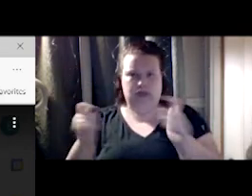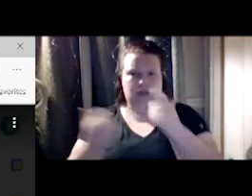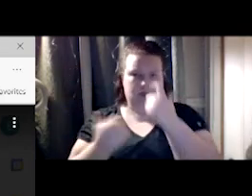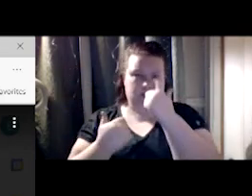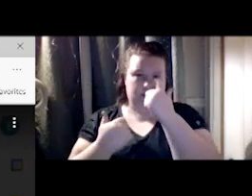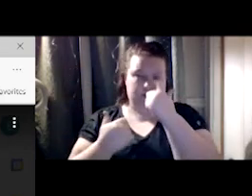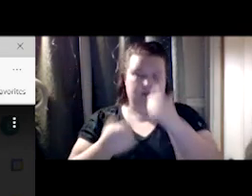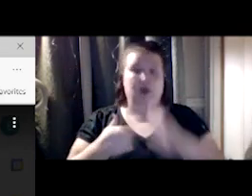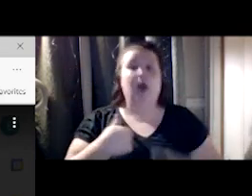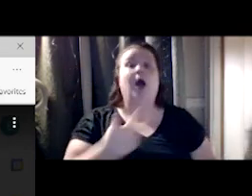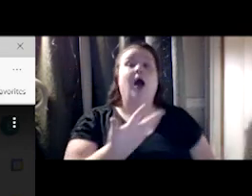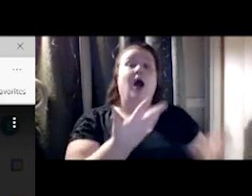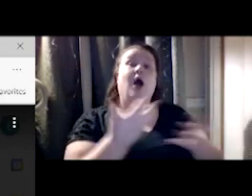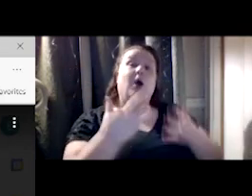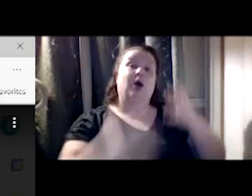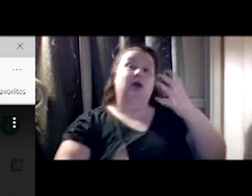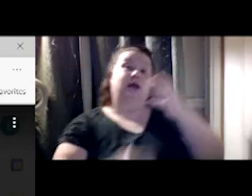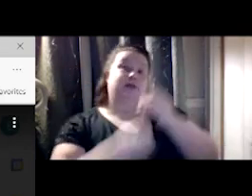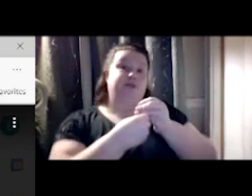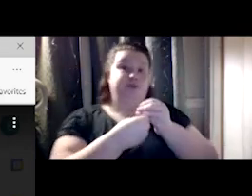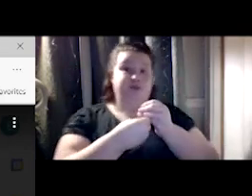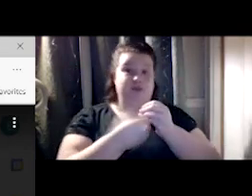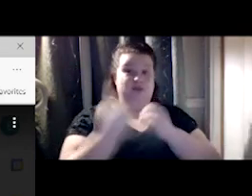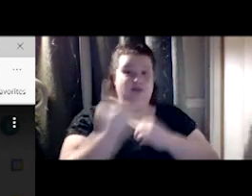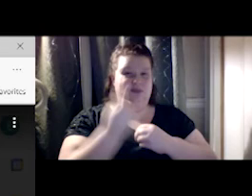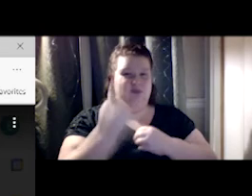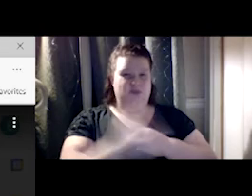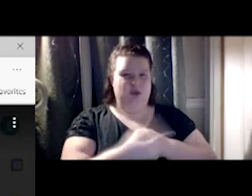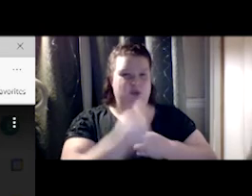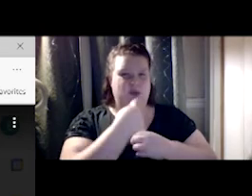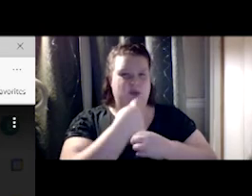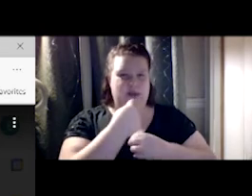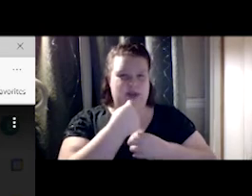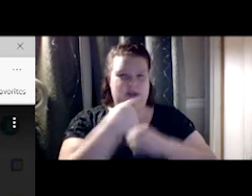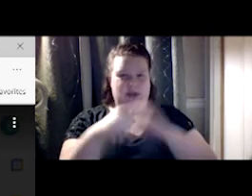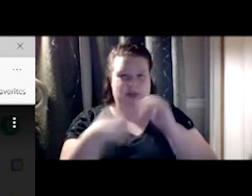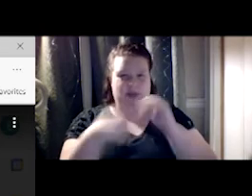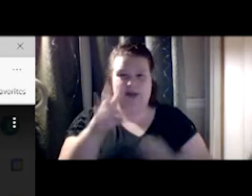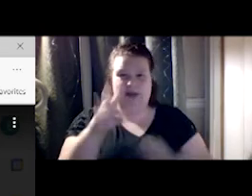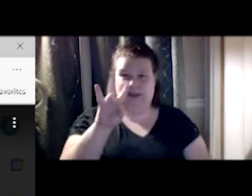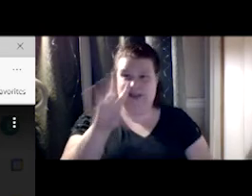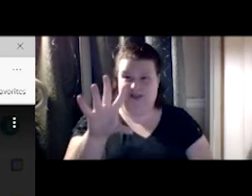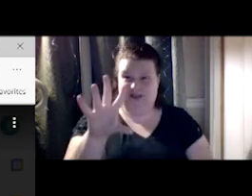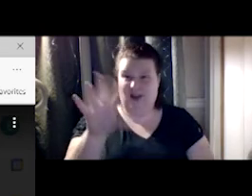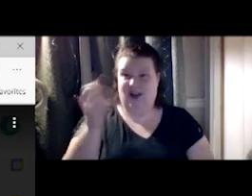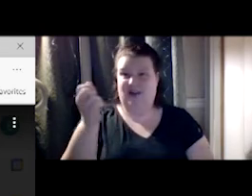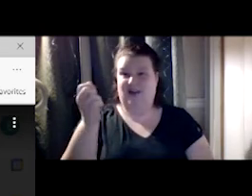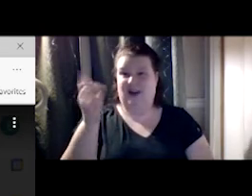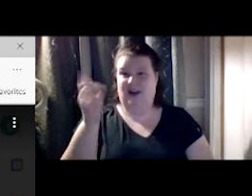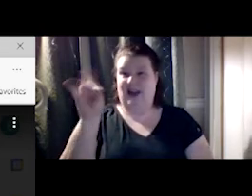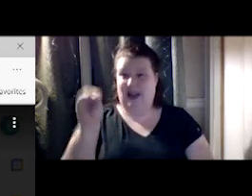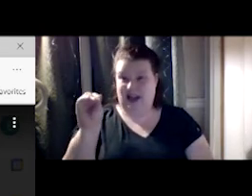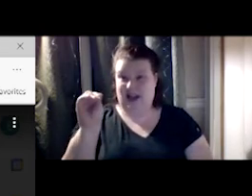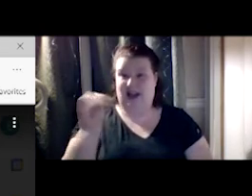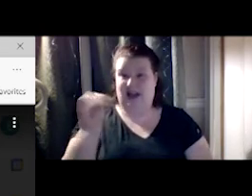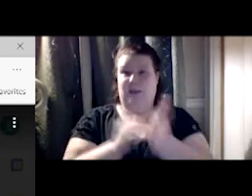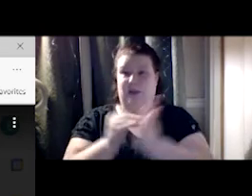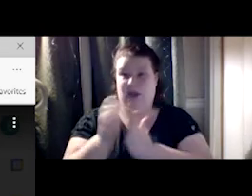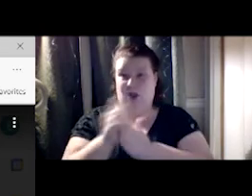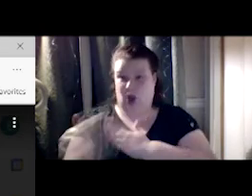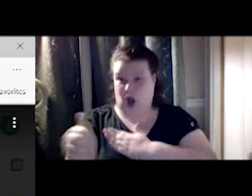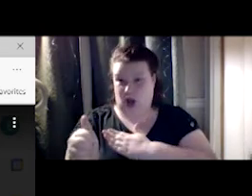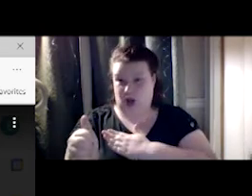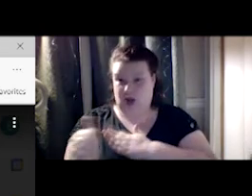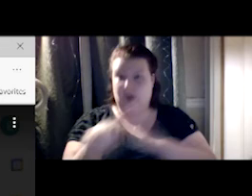And I do want to add really quick something that you mentioned about the $70–80 million. I wanted to just bring to your attention that